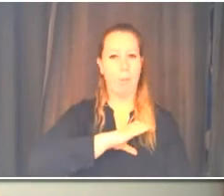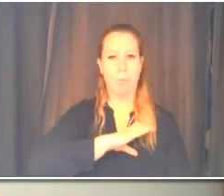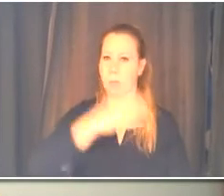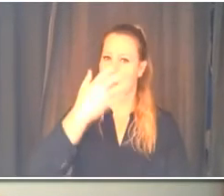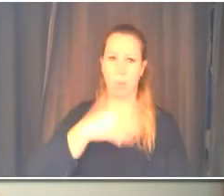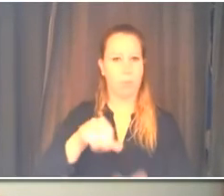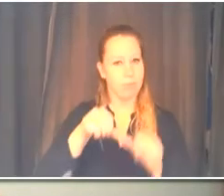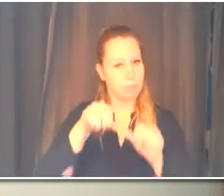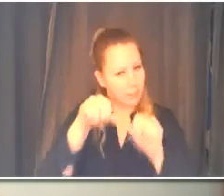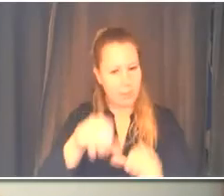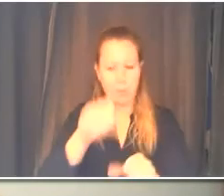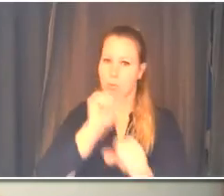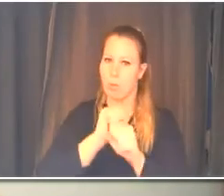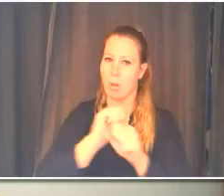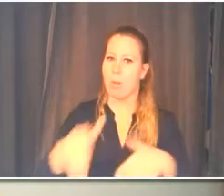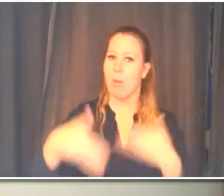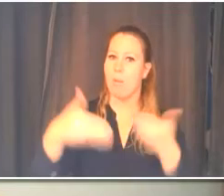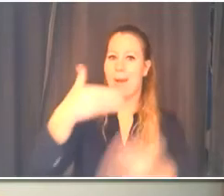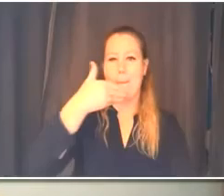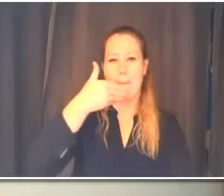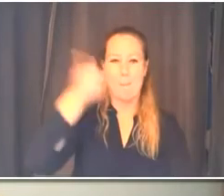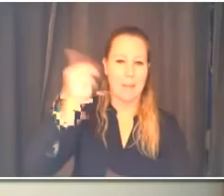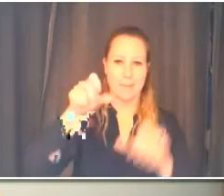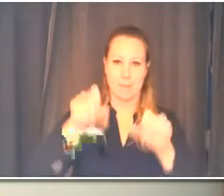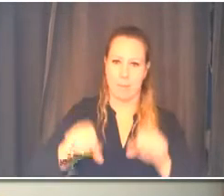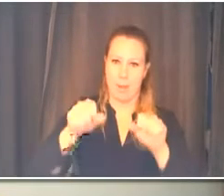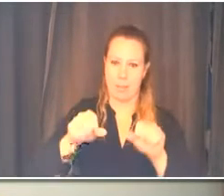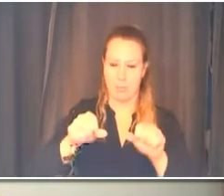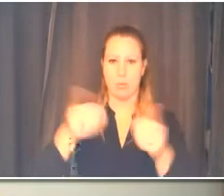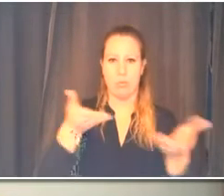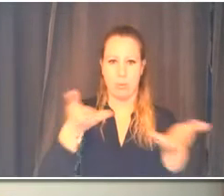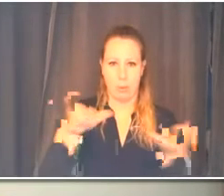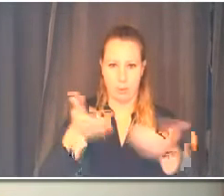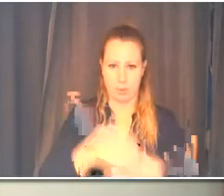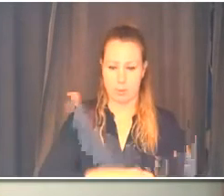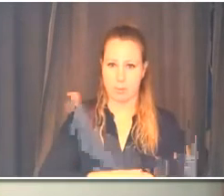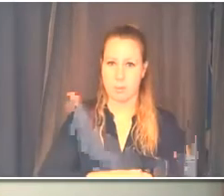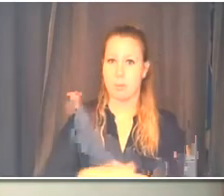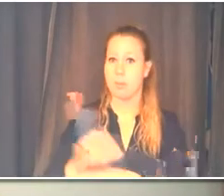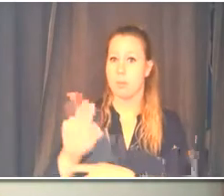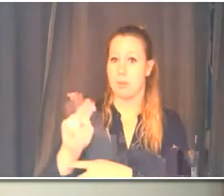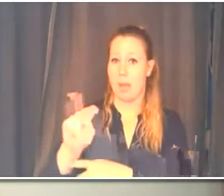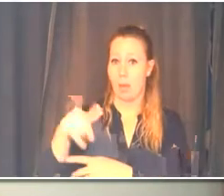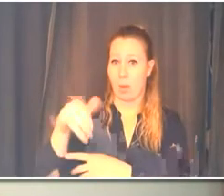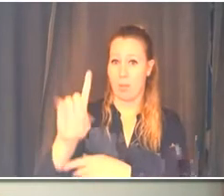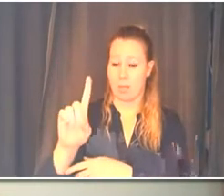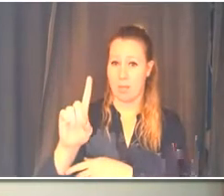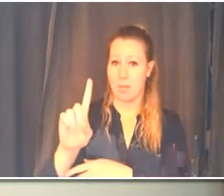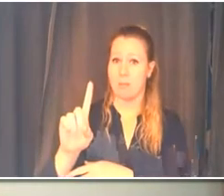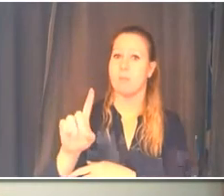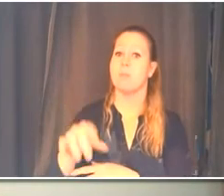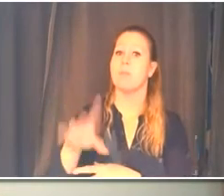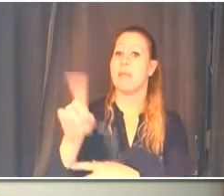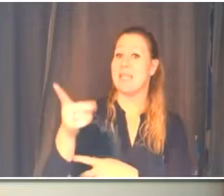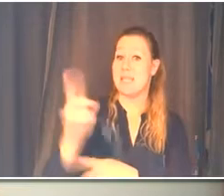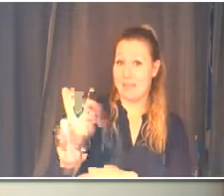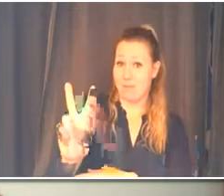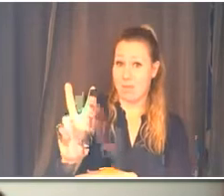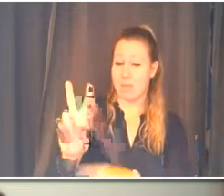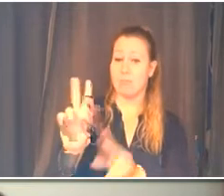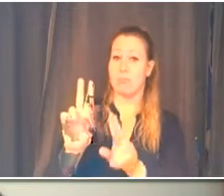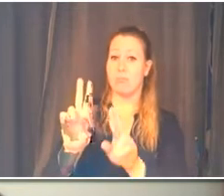officers are working vigorously to follow up on reports make arrests where appropriate and check in on a New Yorkers including the most vulnerable